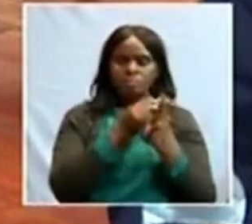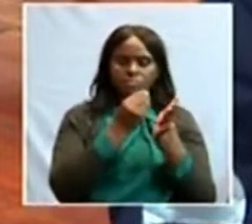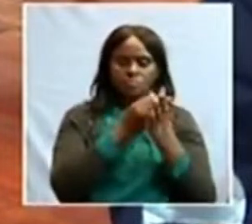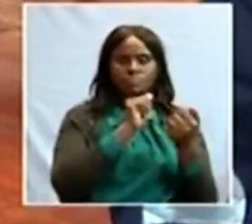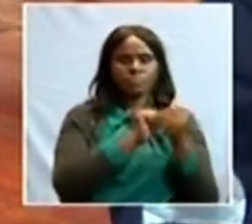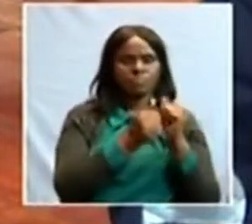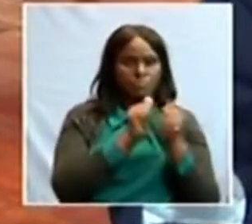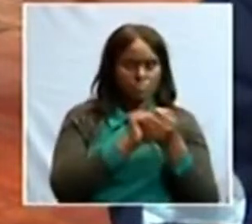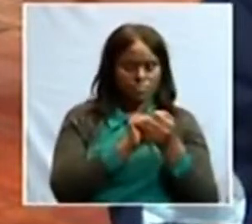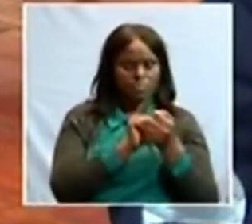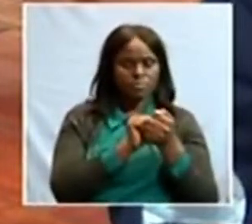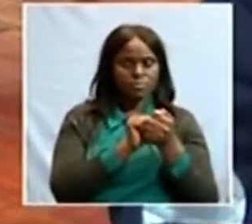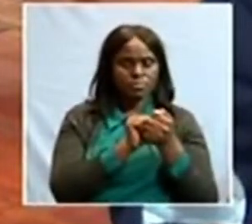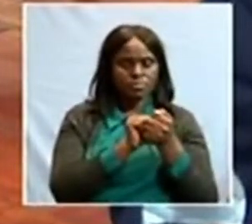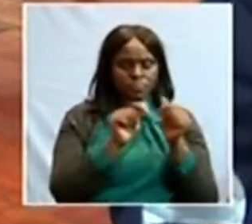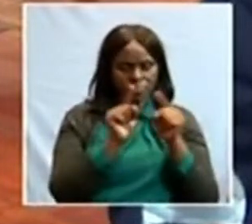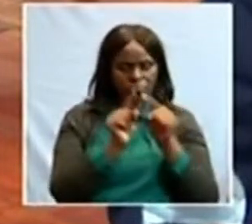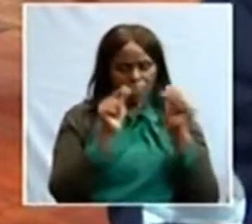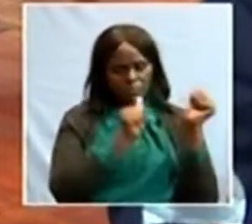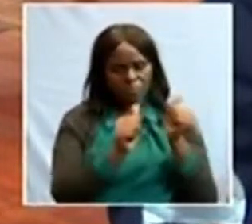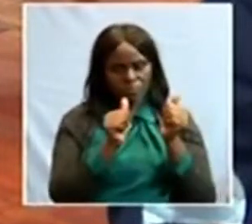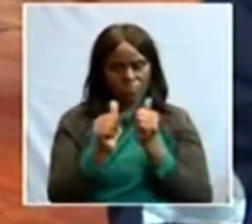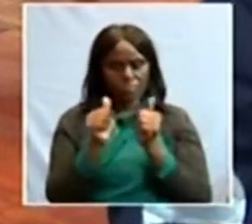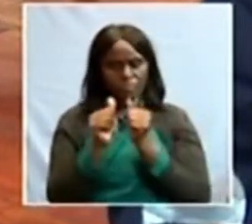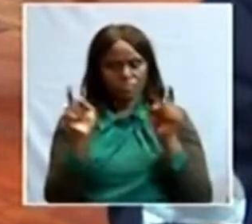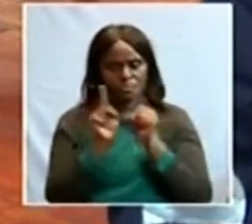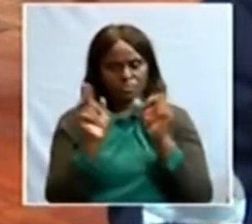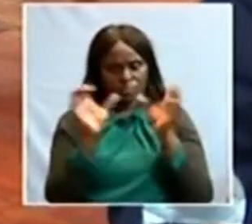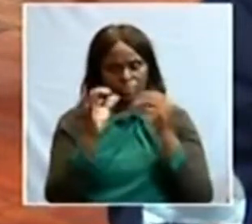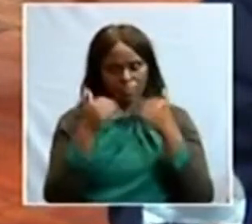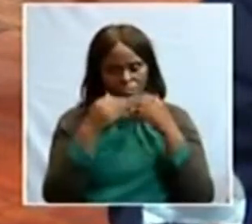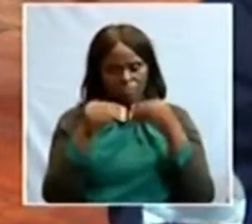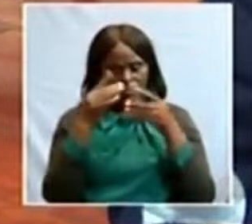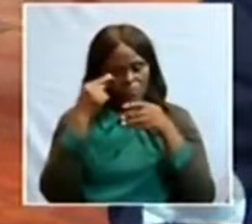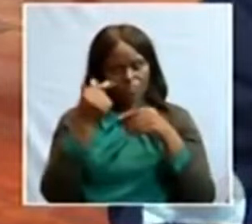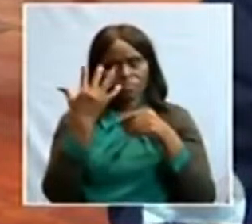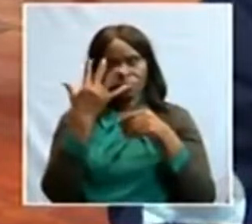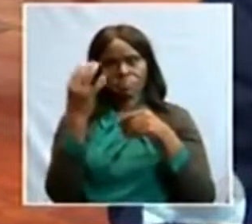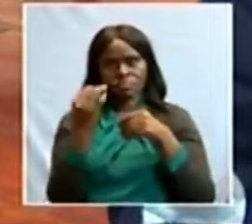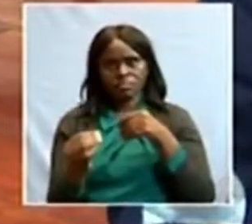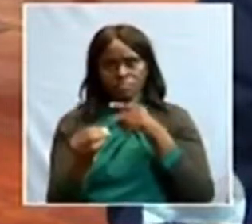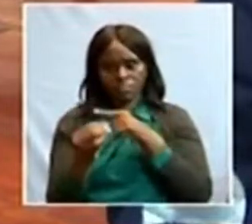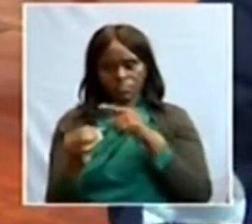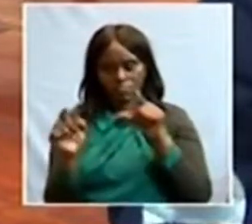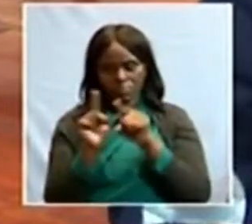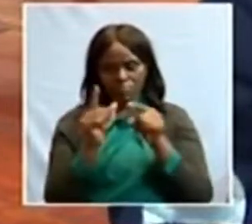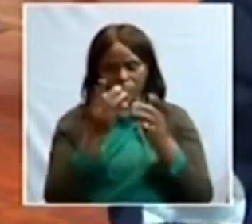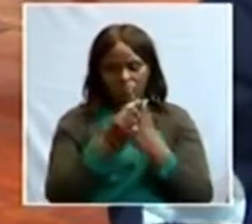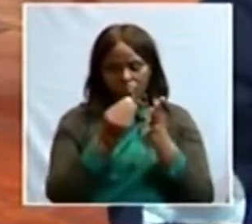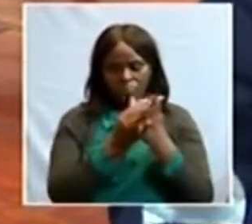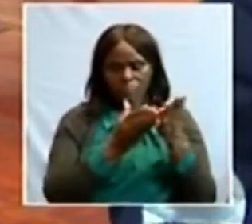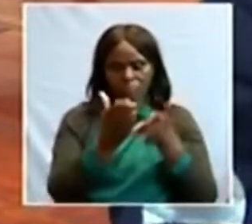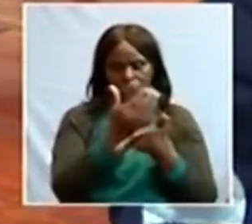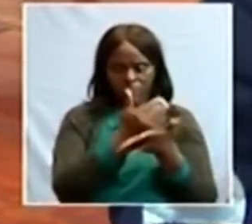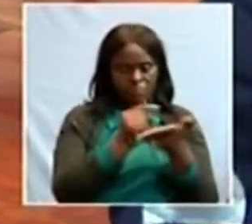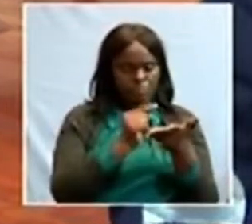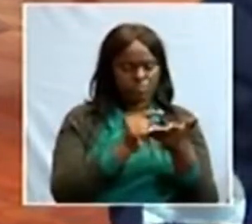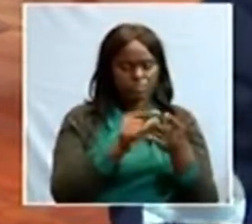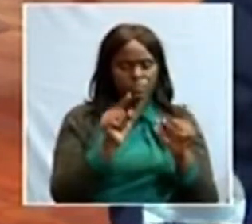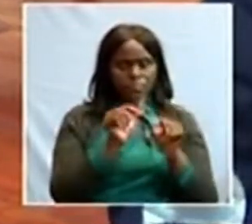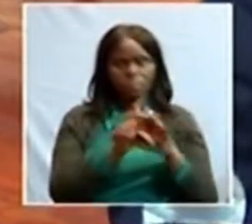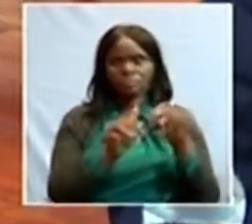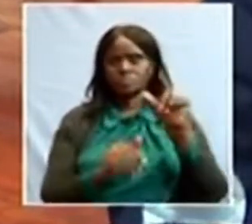constraint. Action taken. The council has provided for 5% local generated fund in